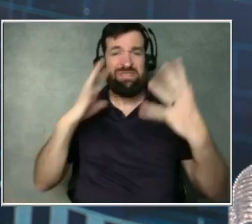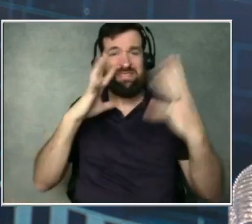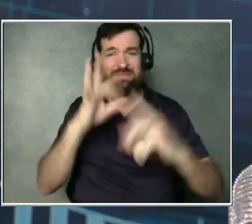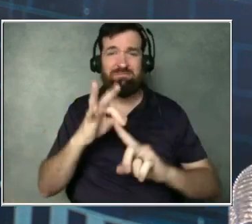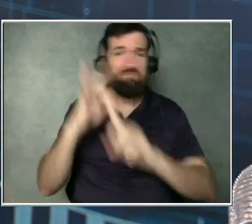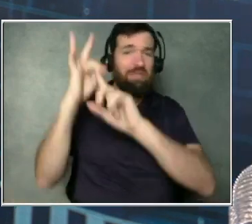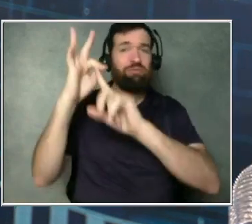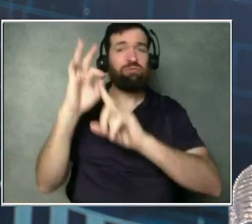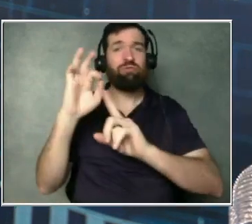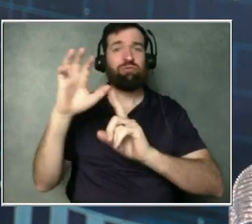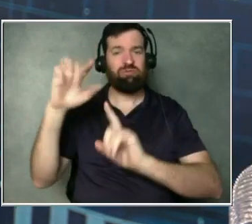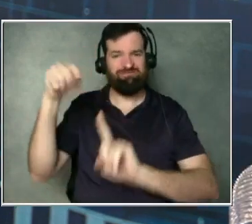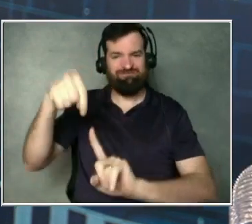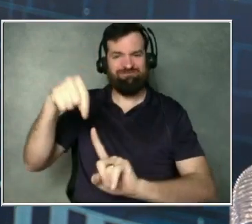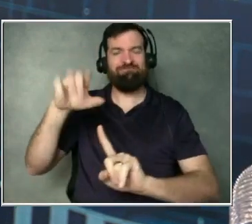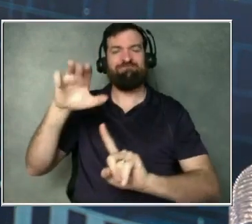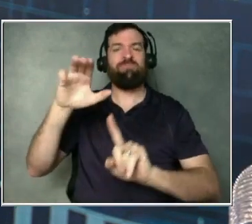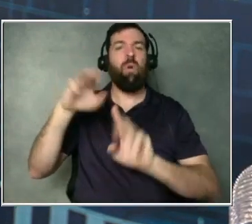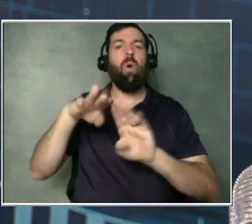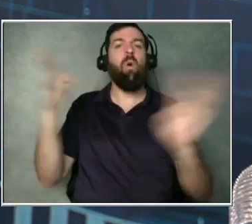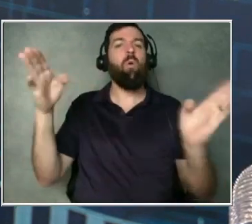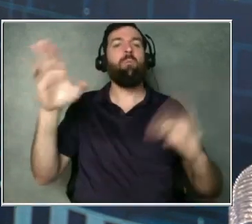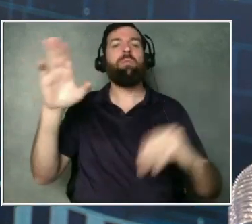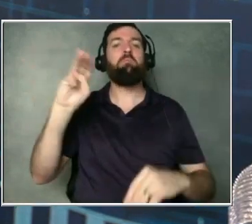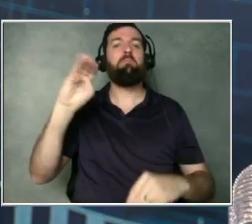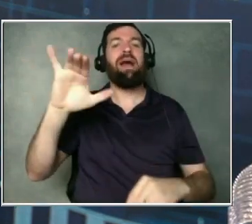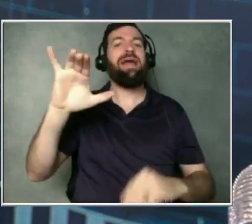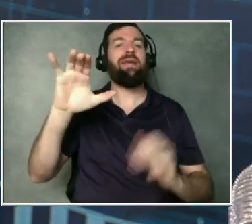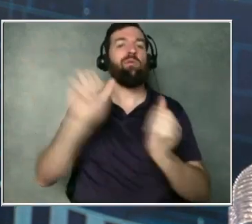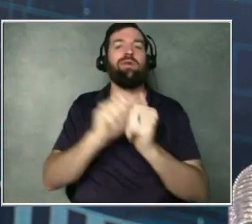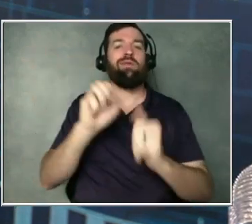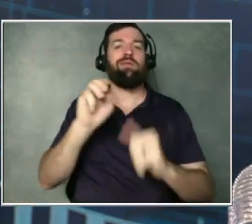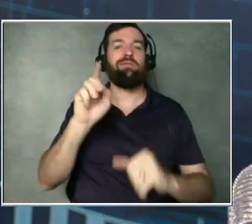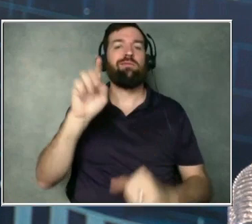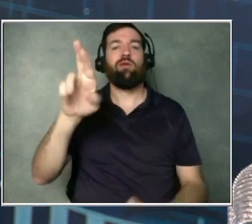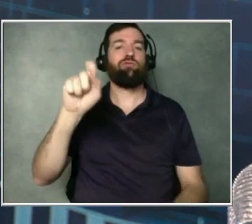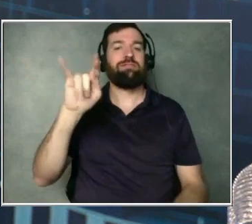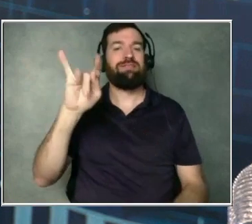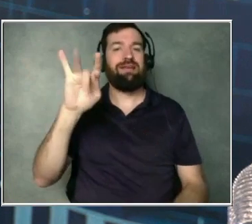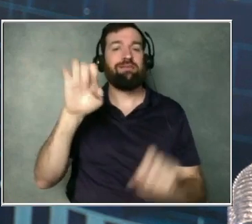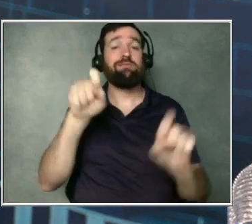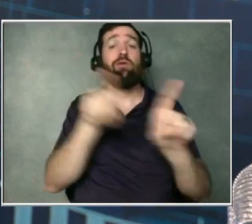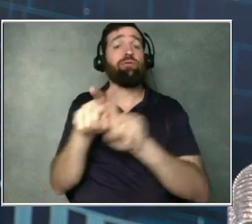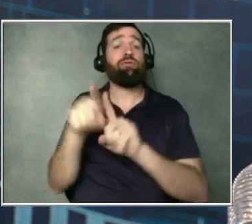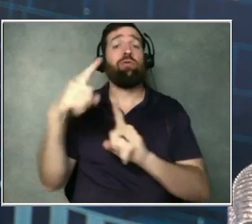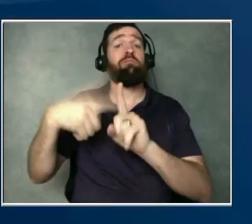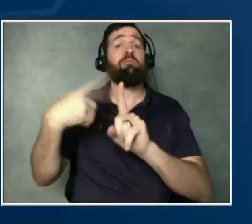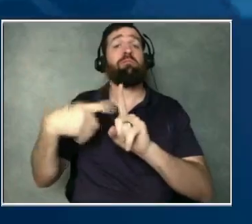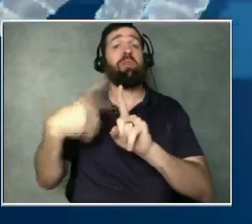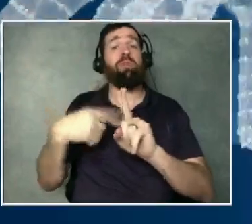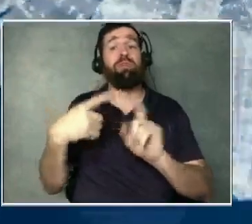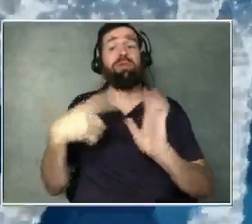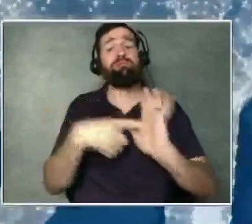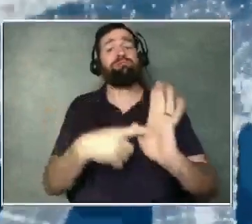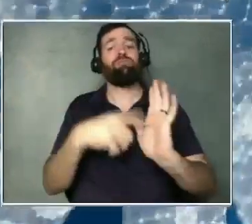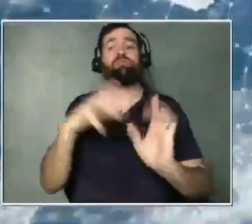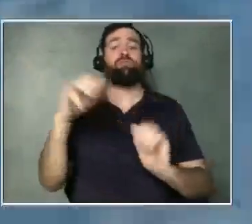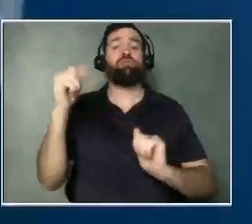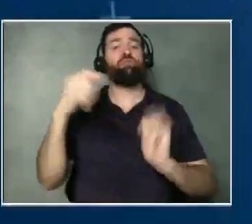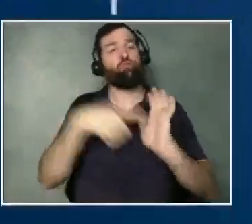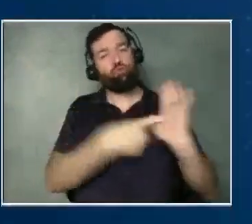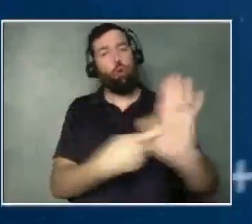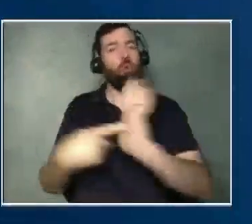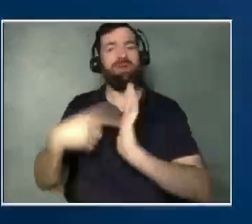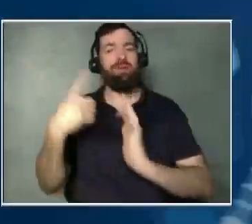of Open Mics with Dr. Stites and our monthly edition of Show Me the Science. We have now